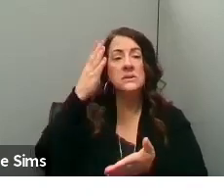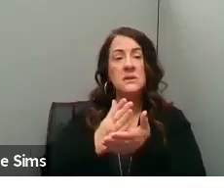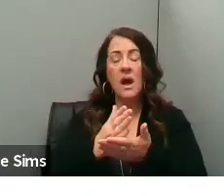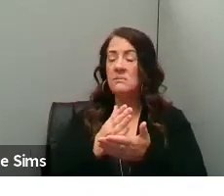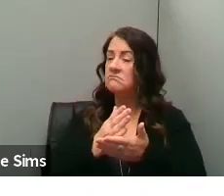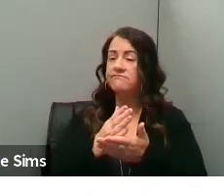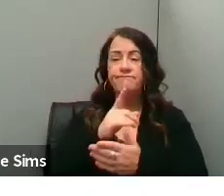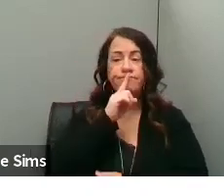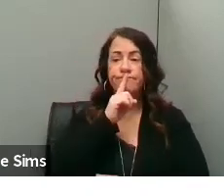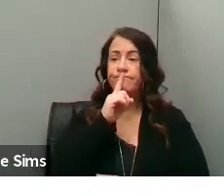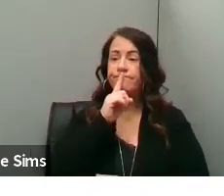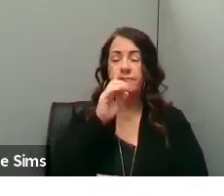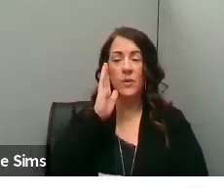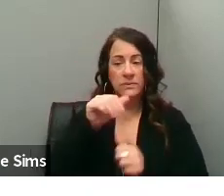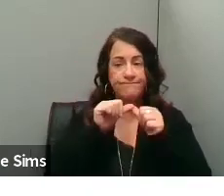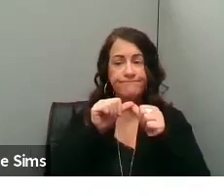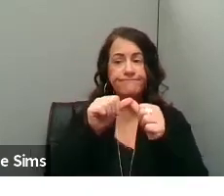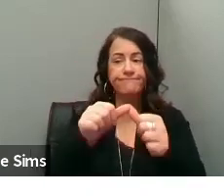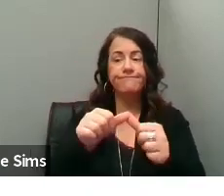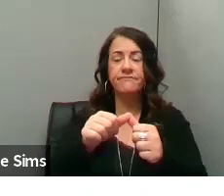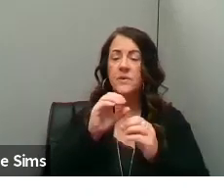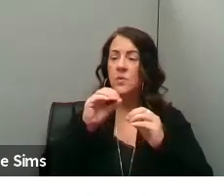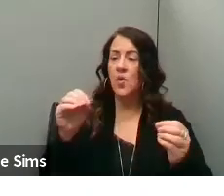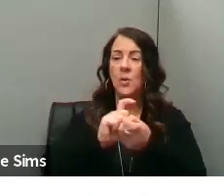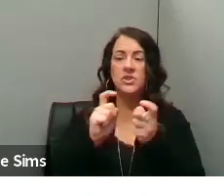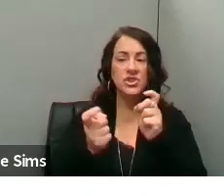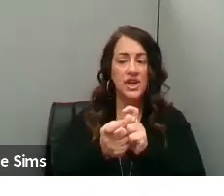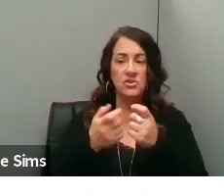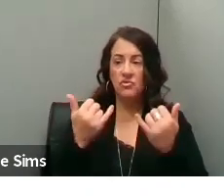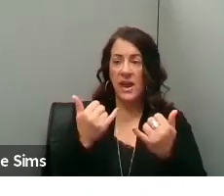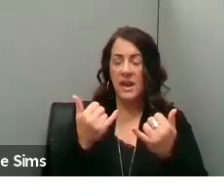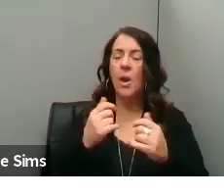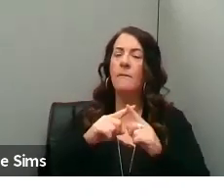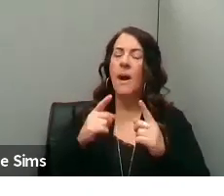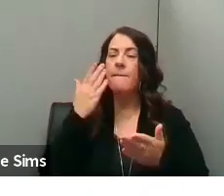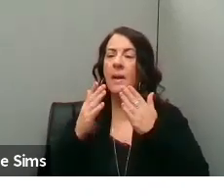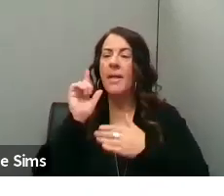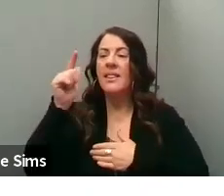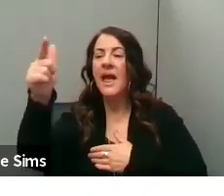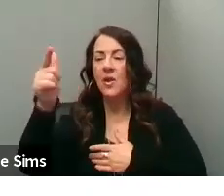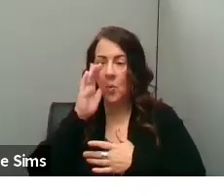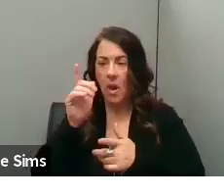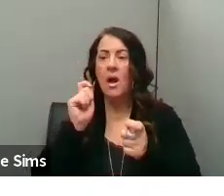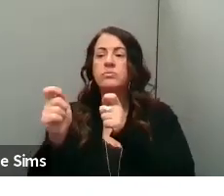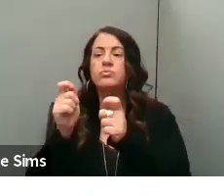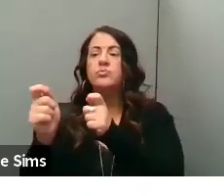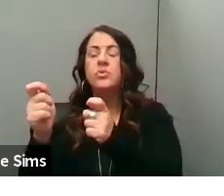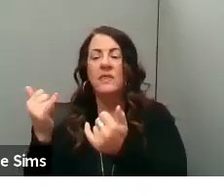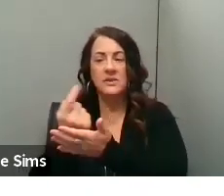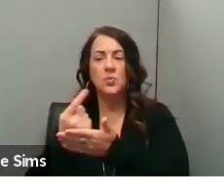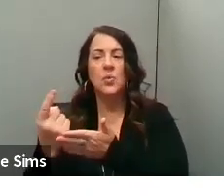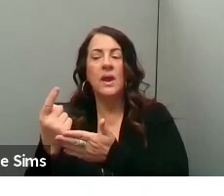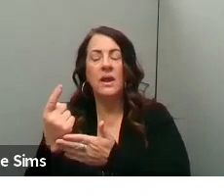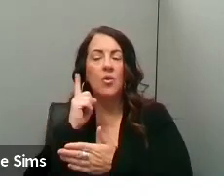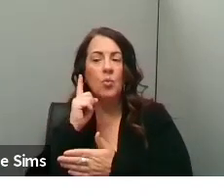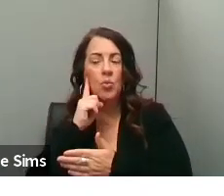constantly changing. There might even be some changes or modifications to the order this week. So that's